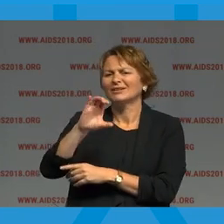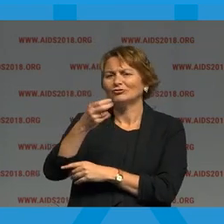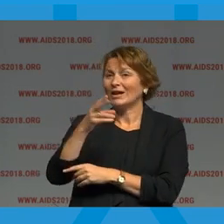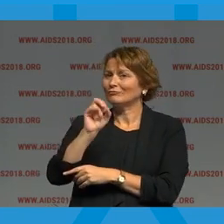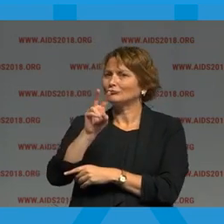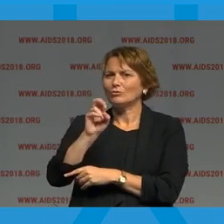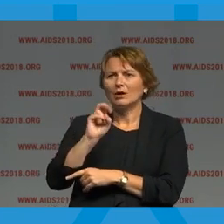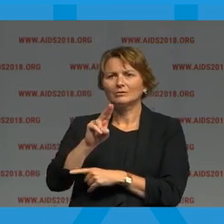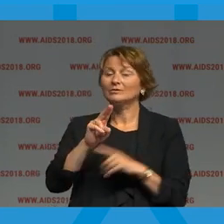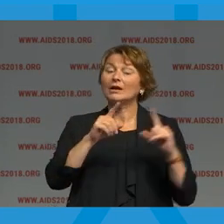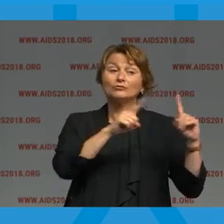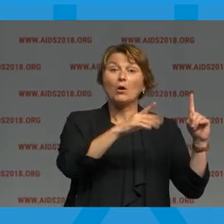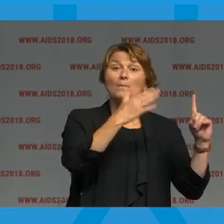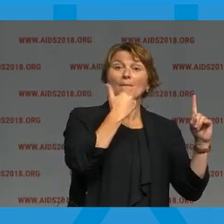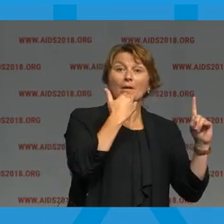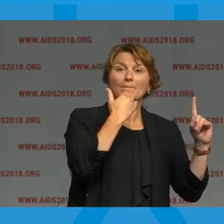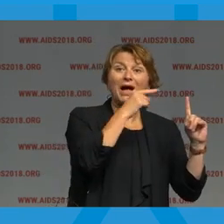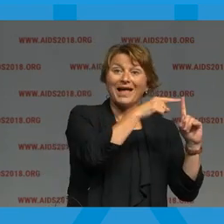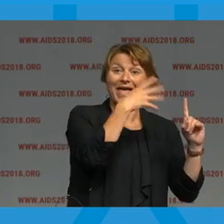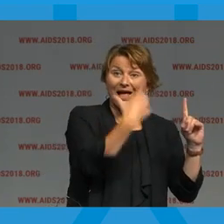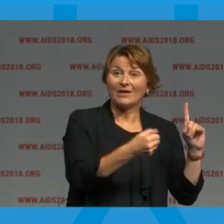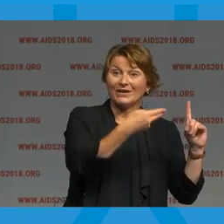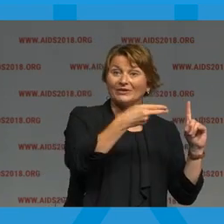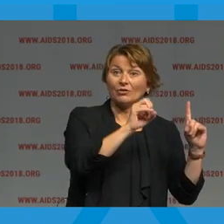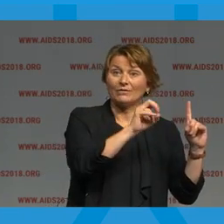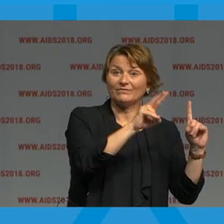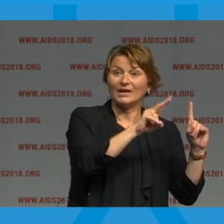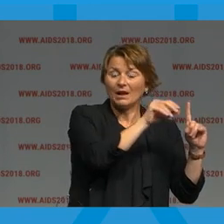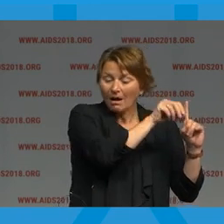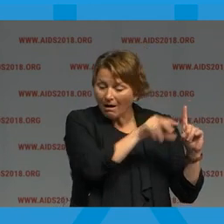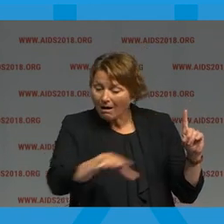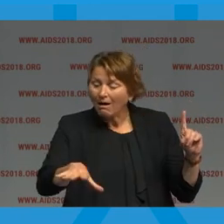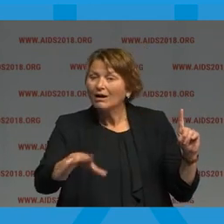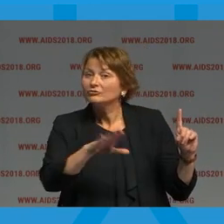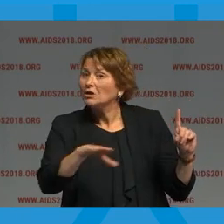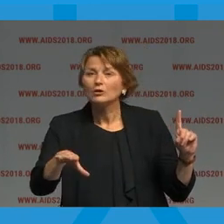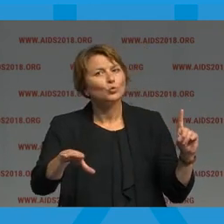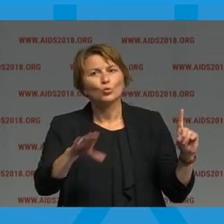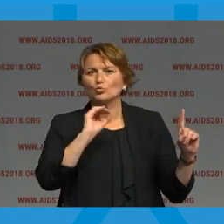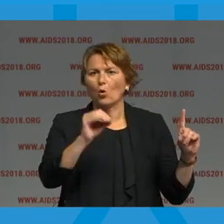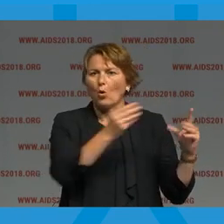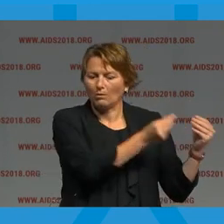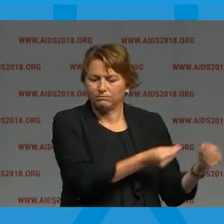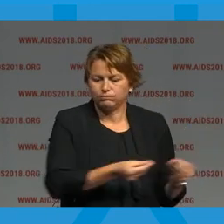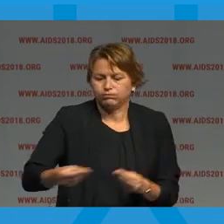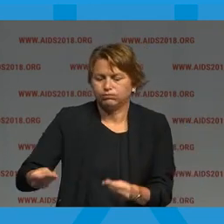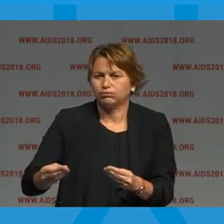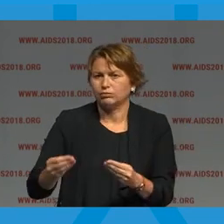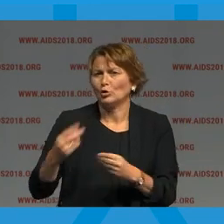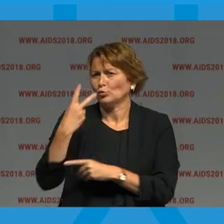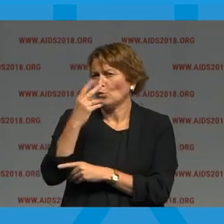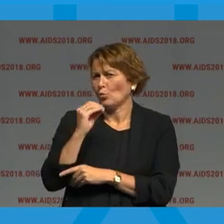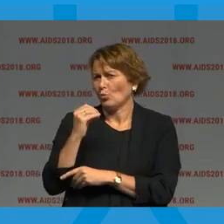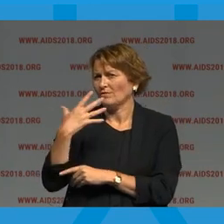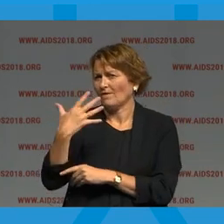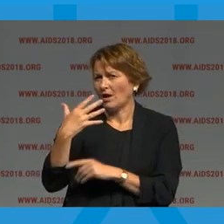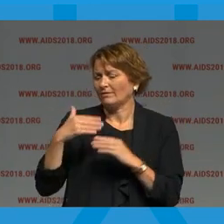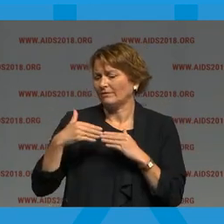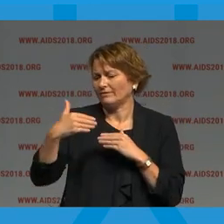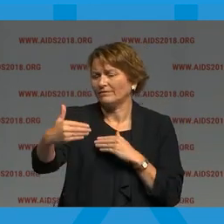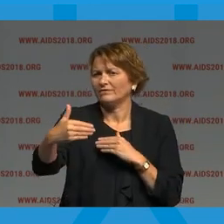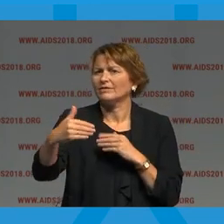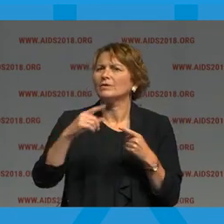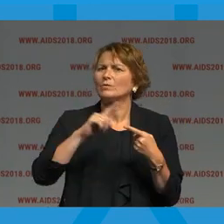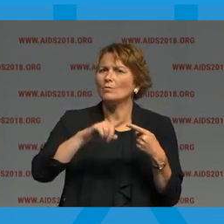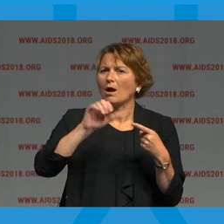mother-to-child infection of HIV amongst its employees and dependents from 2005 in Angola and